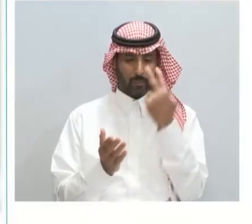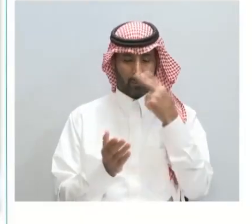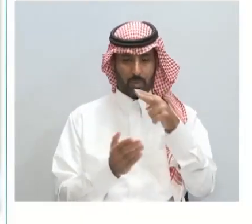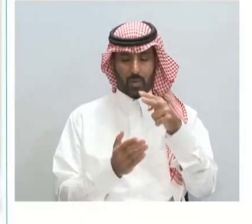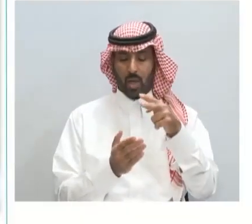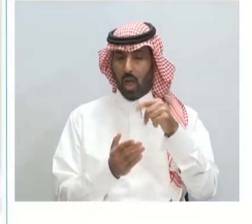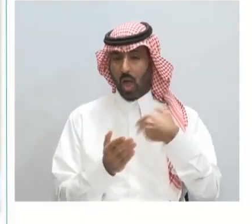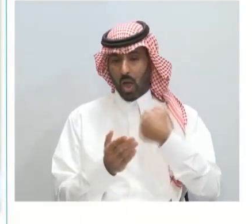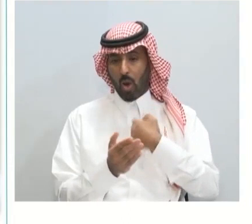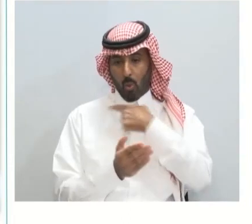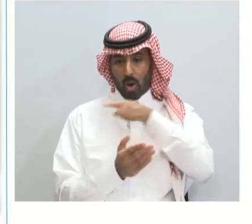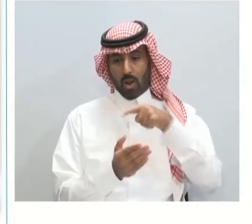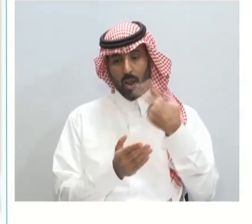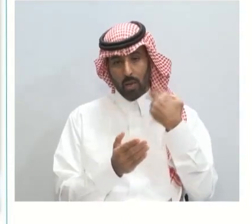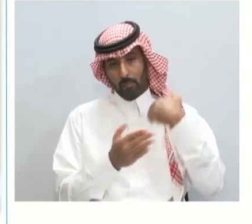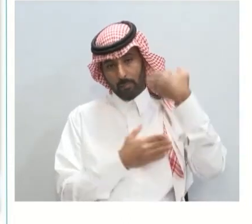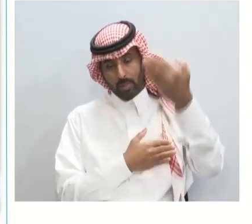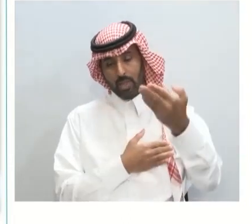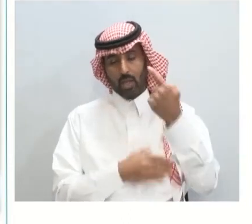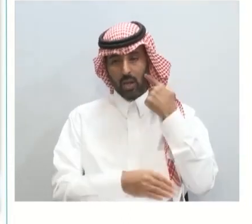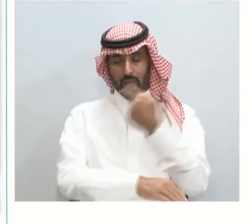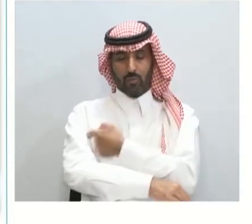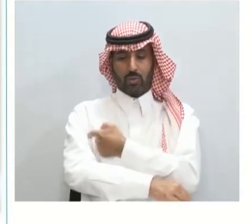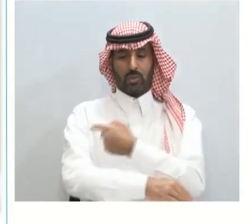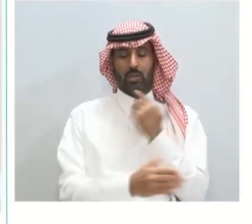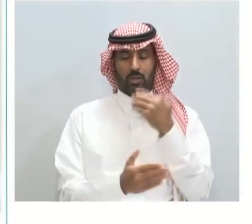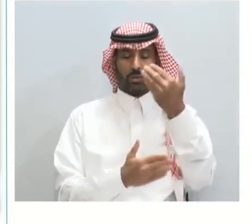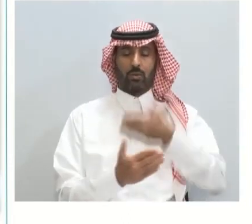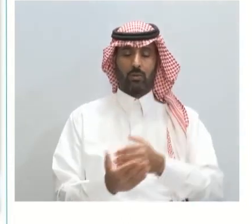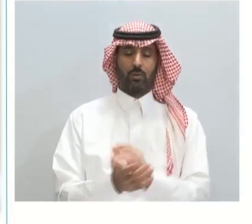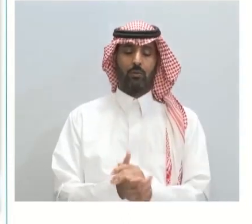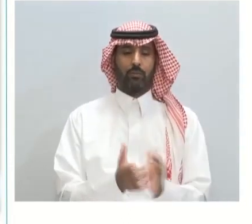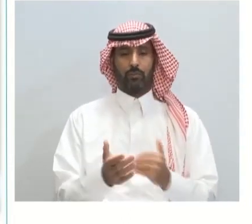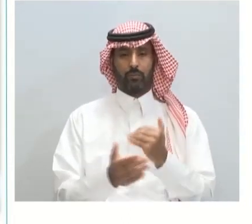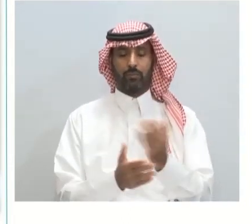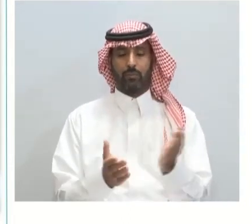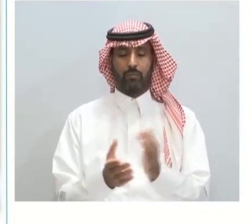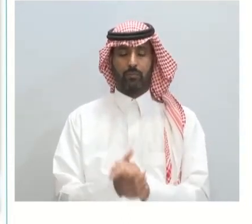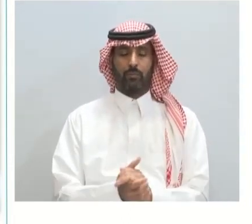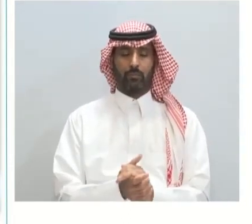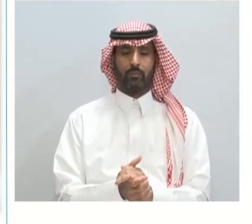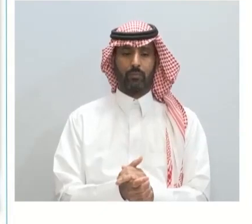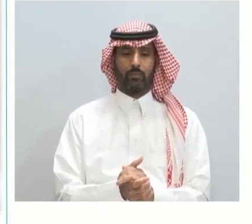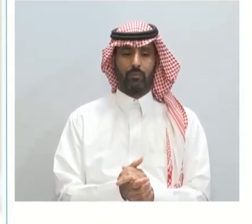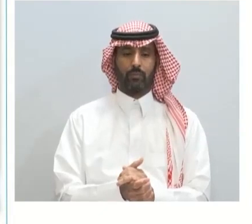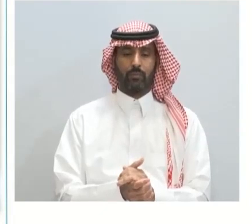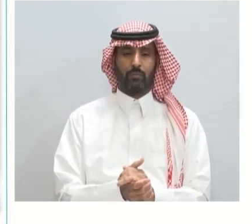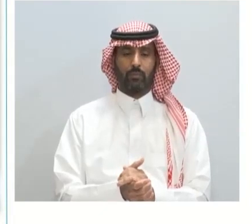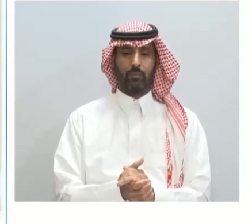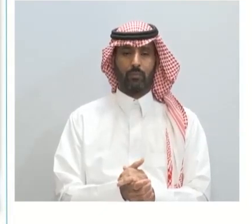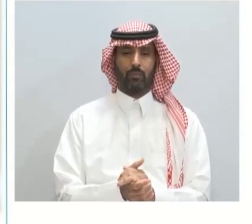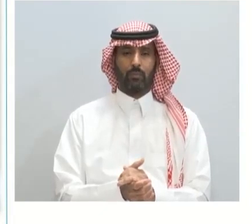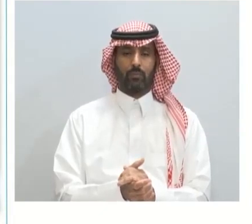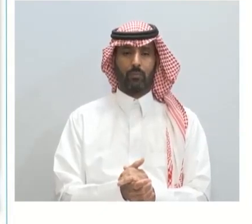into our medical future. So let's listen to the article together. Then we will be answering some questions. Let's